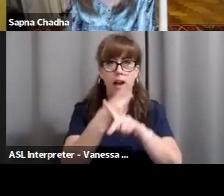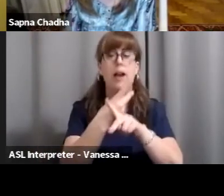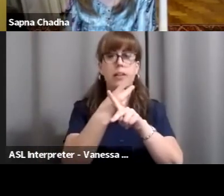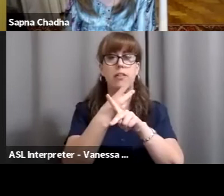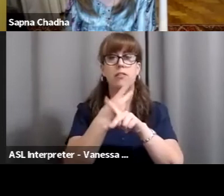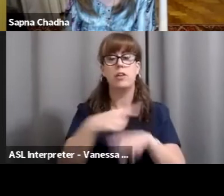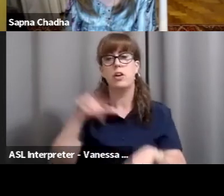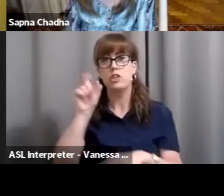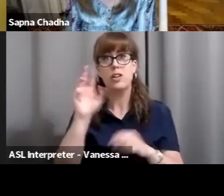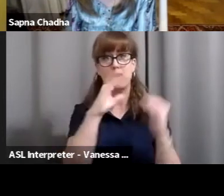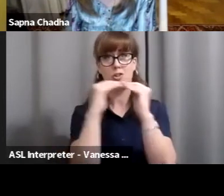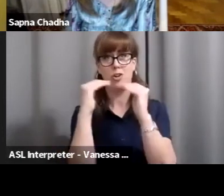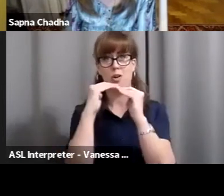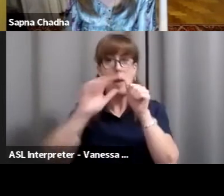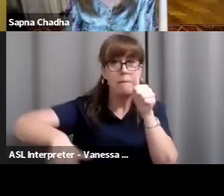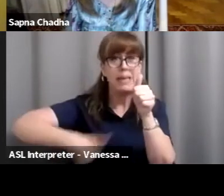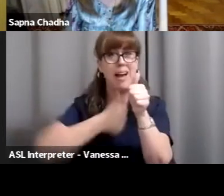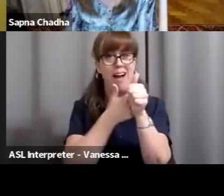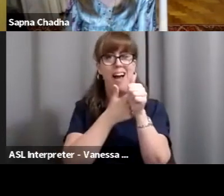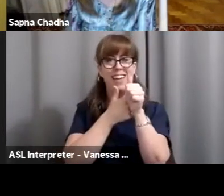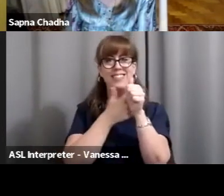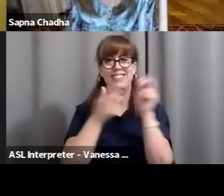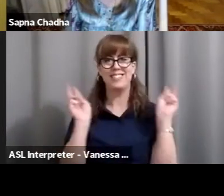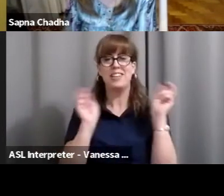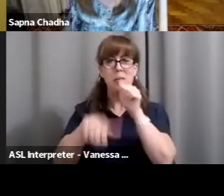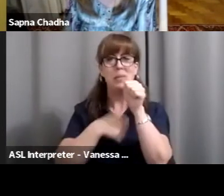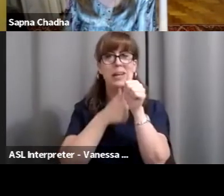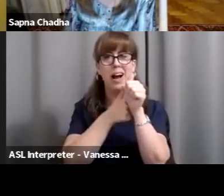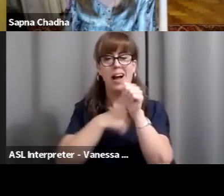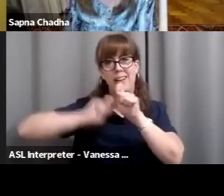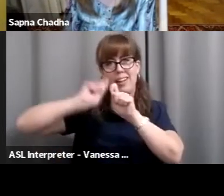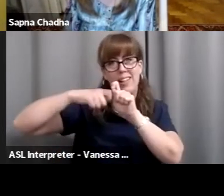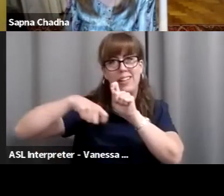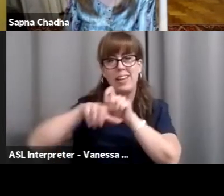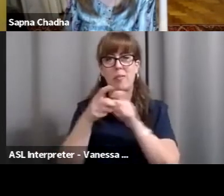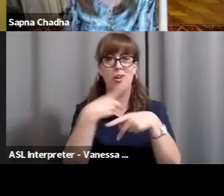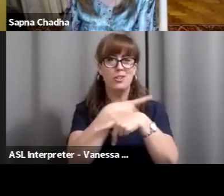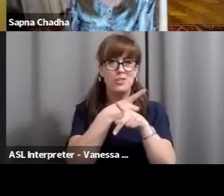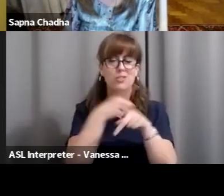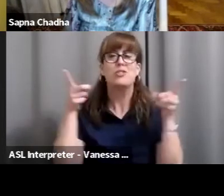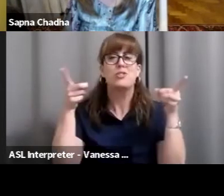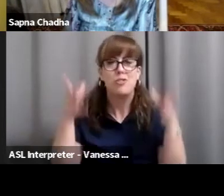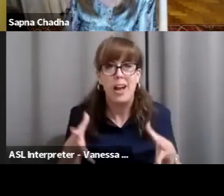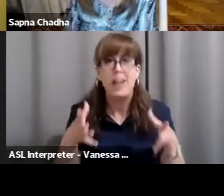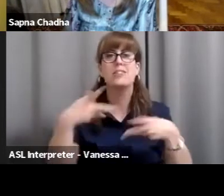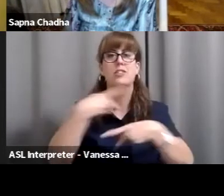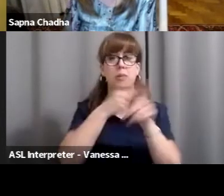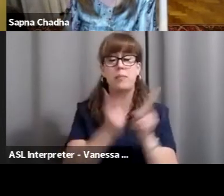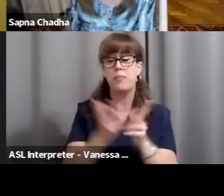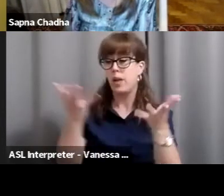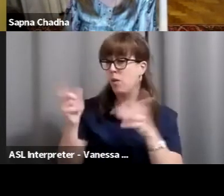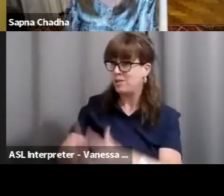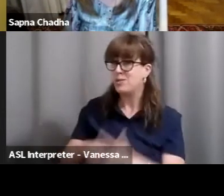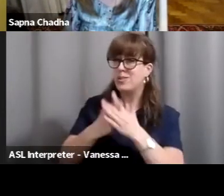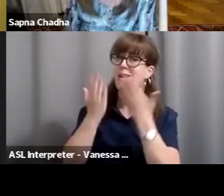Sure, thank you. And, I want to first start by, thanking the IAA and the Gina Davis Foundation and